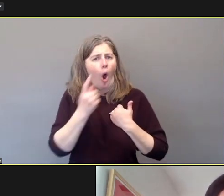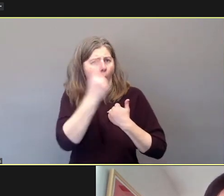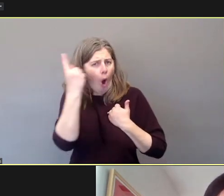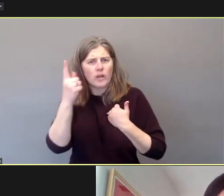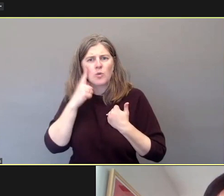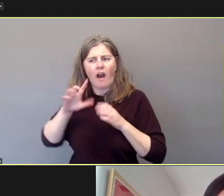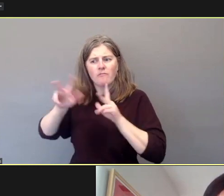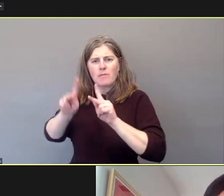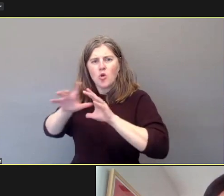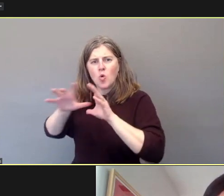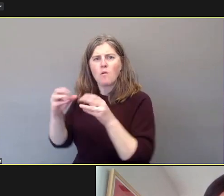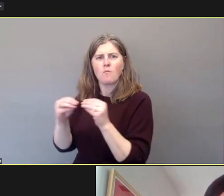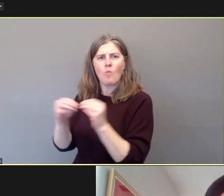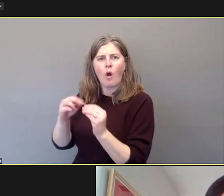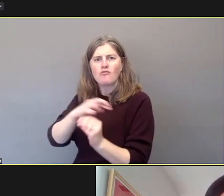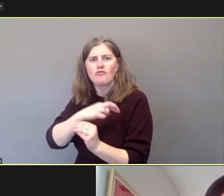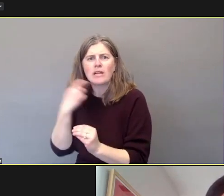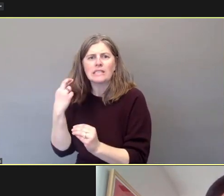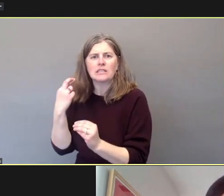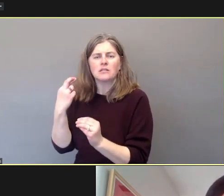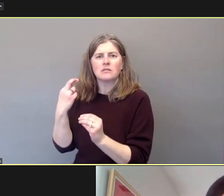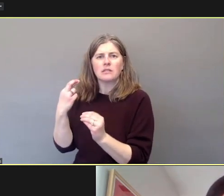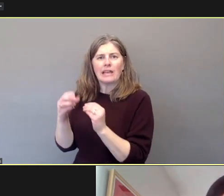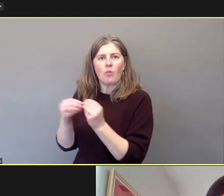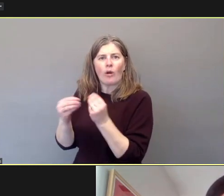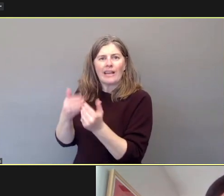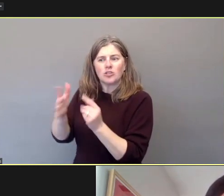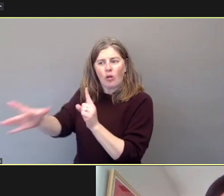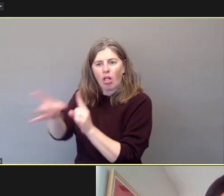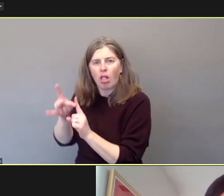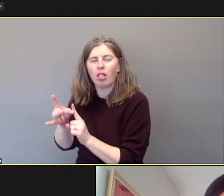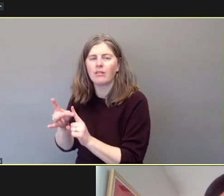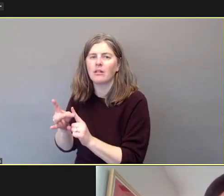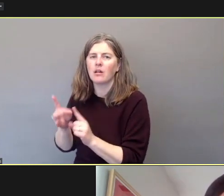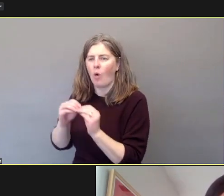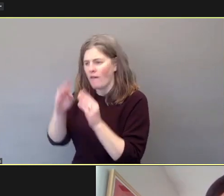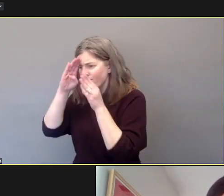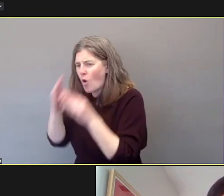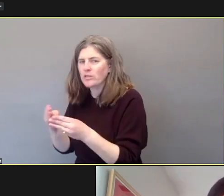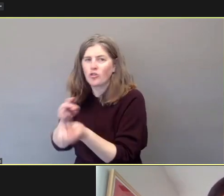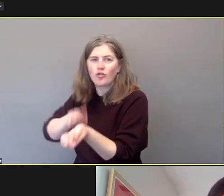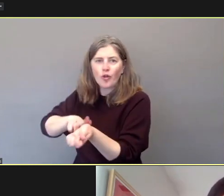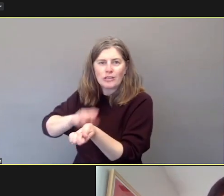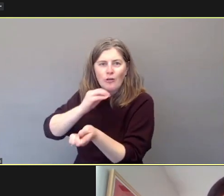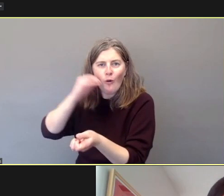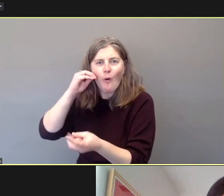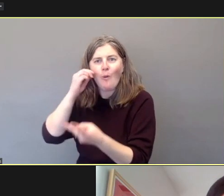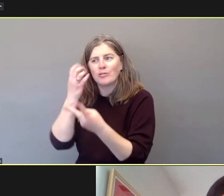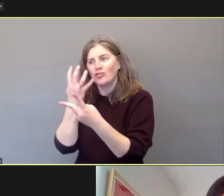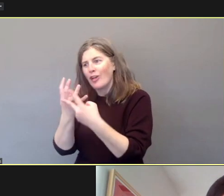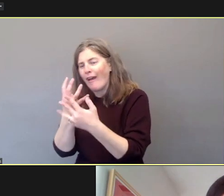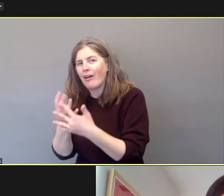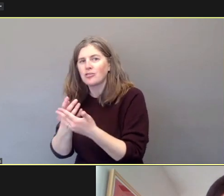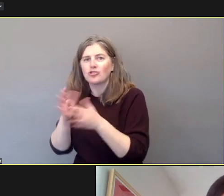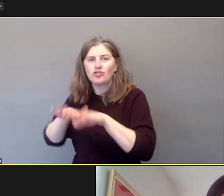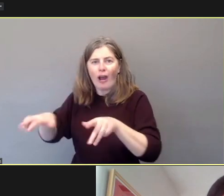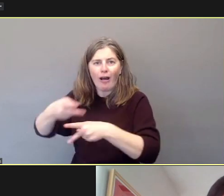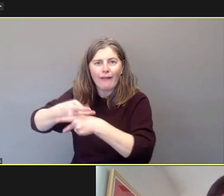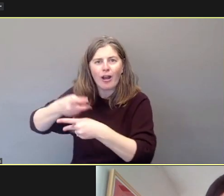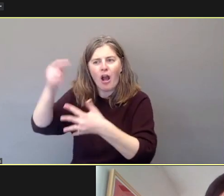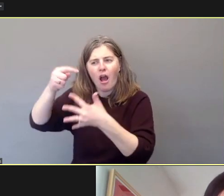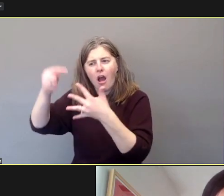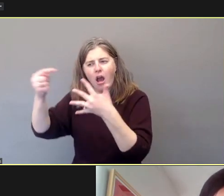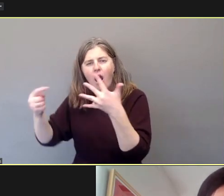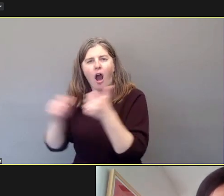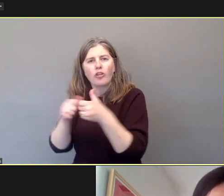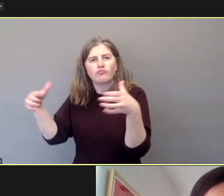populations. We'll always take greater care with folks in correctional facilities, nursing homes, probably childcare, other